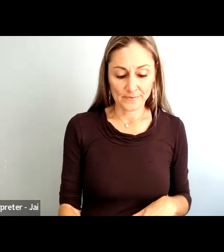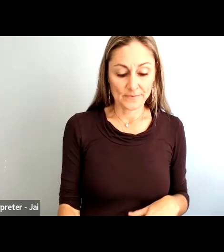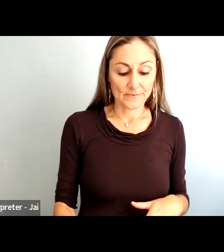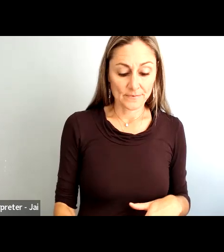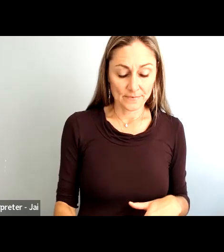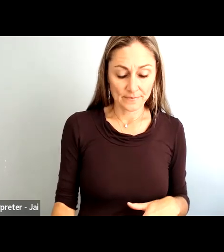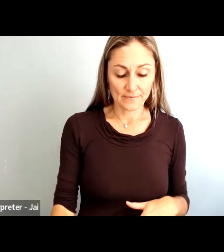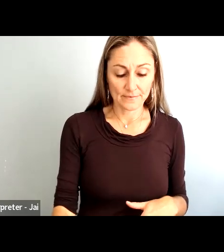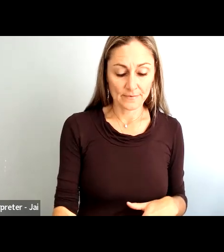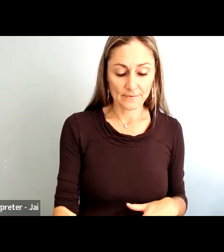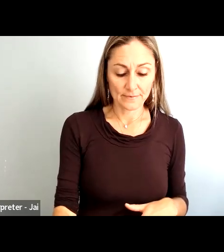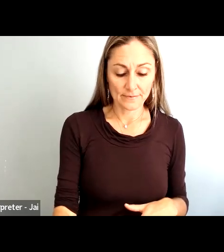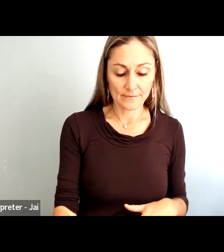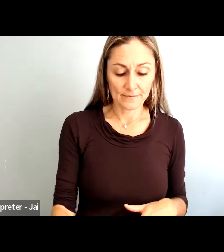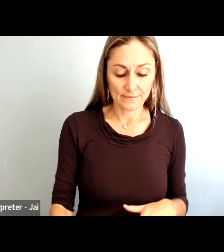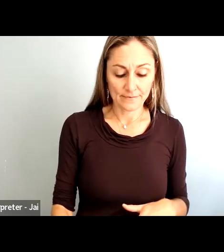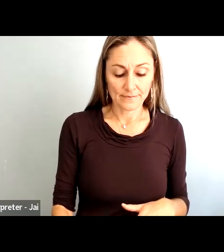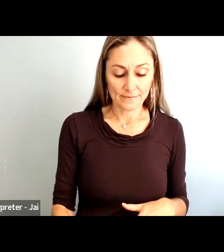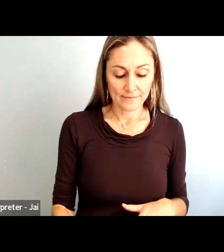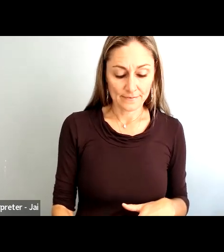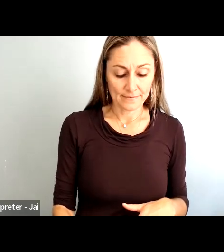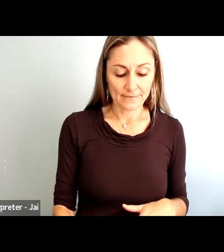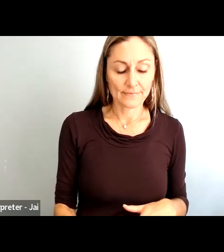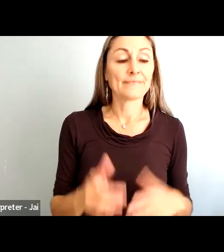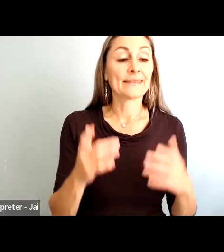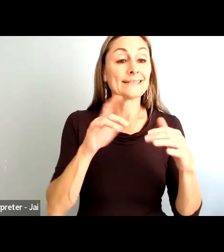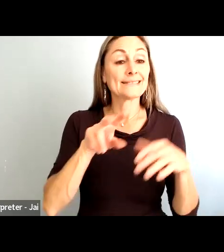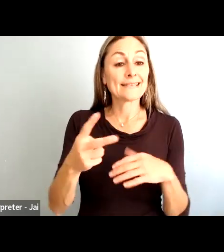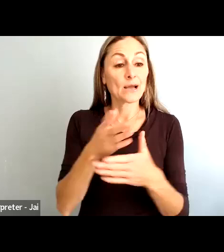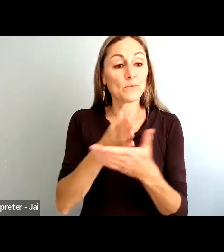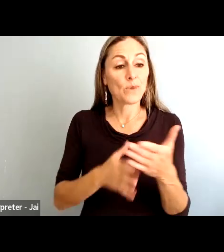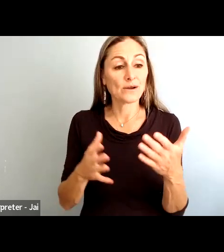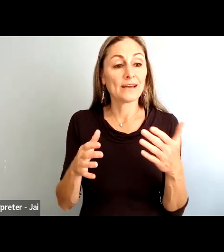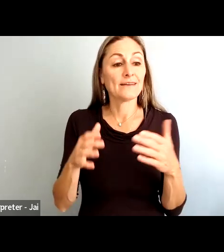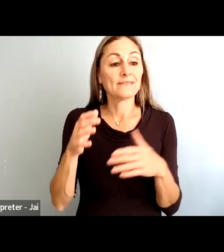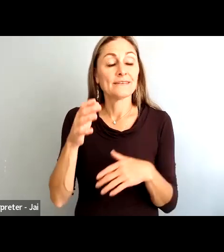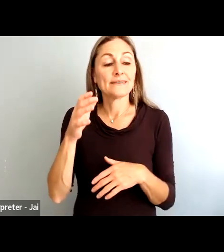so we're going to get started in the second part of our presentation today on developing